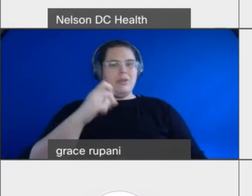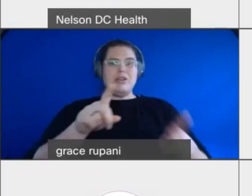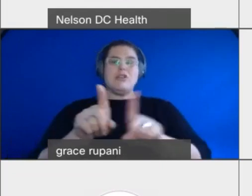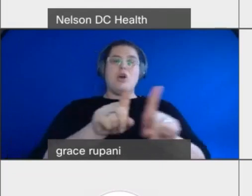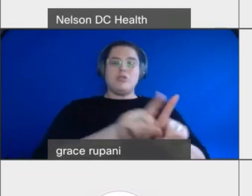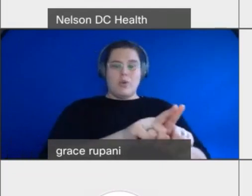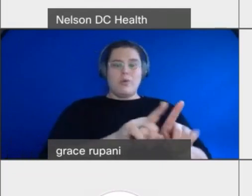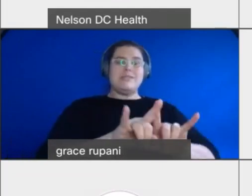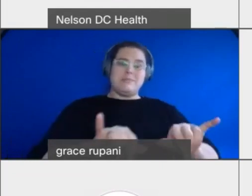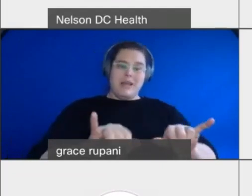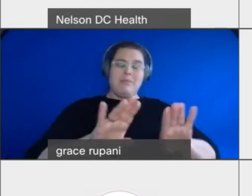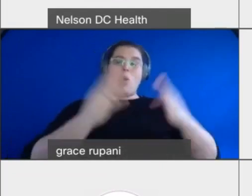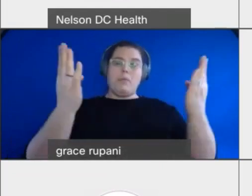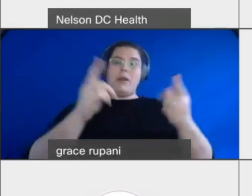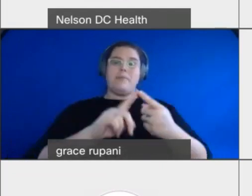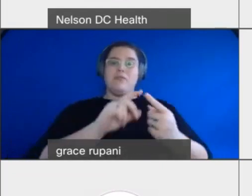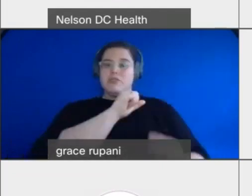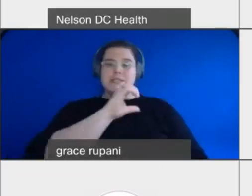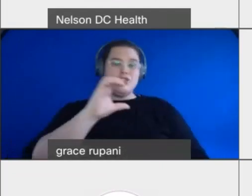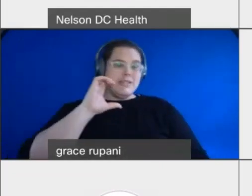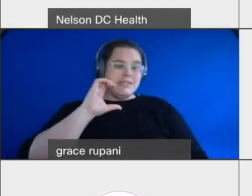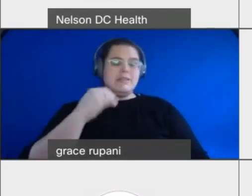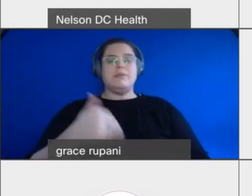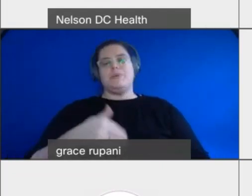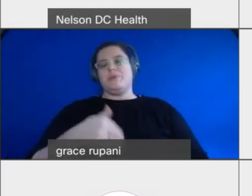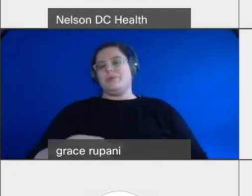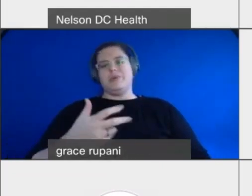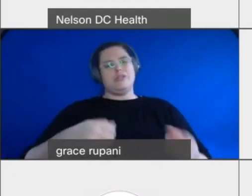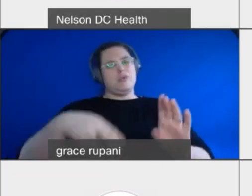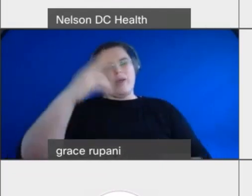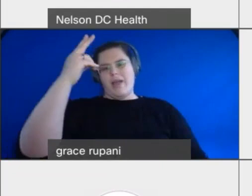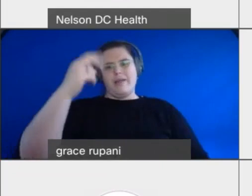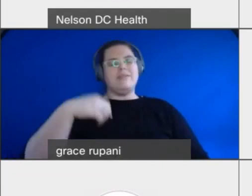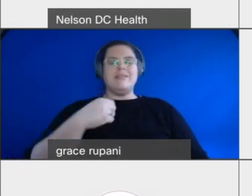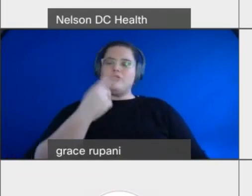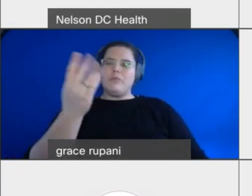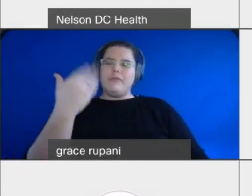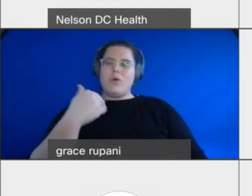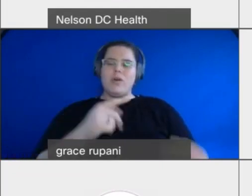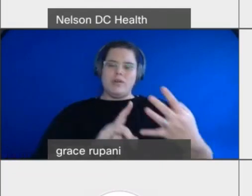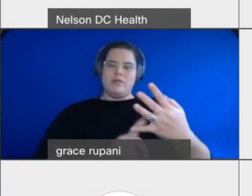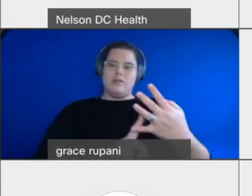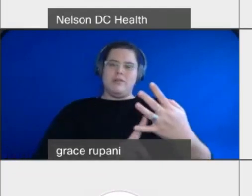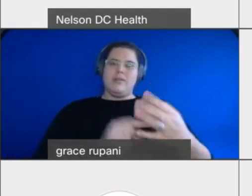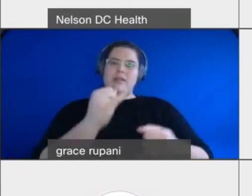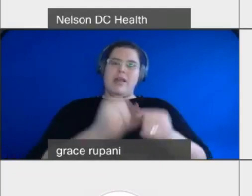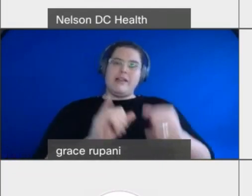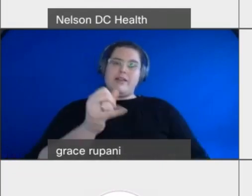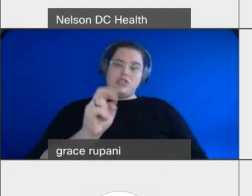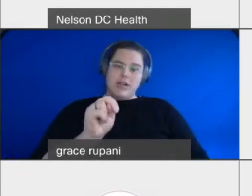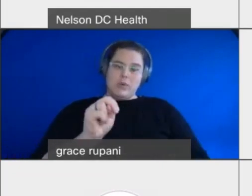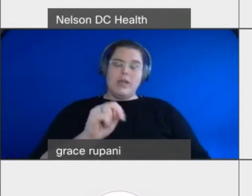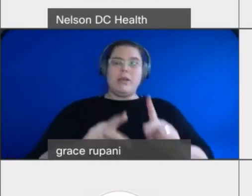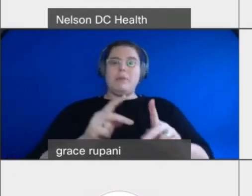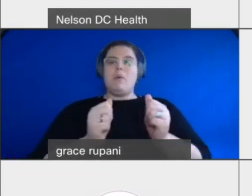seniors. If you recall, I said at the end of January, it's people with underlying health conditions that place